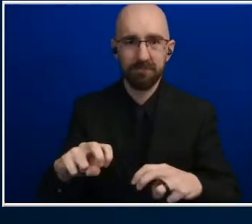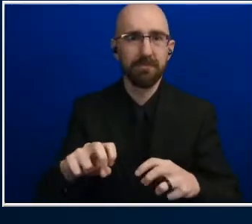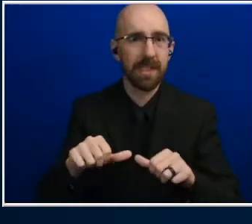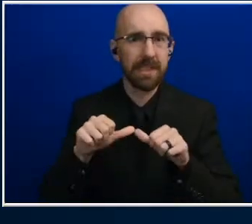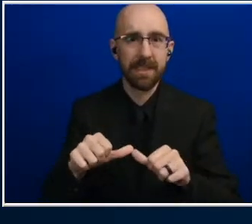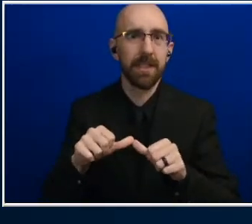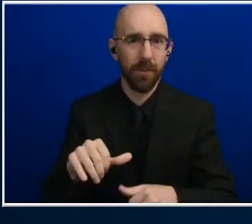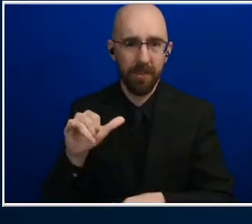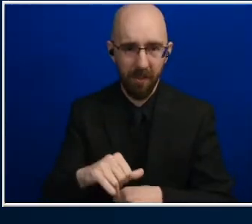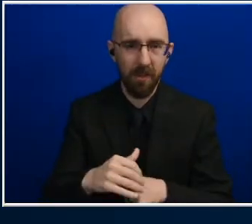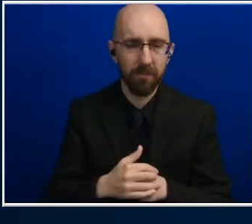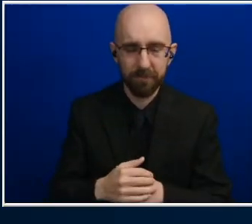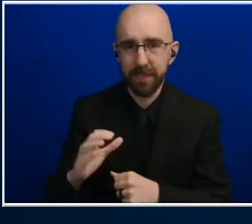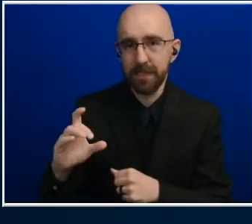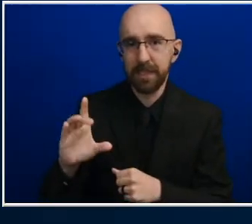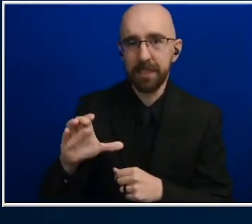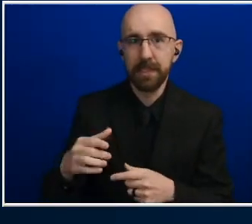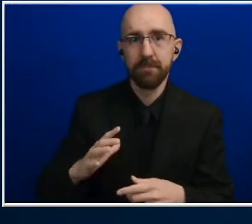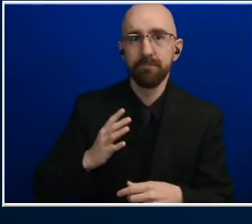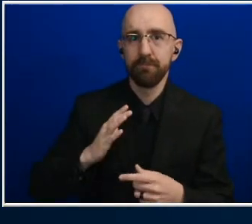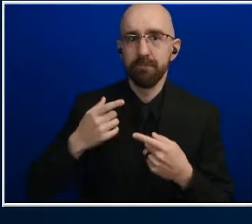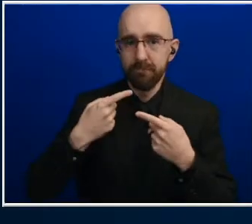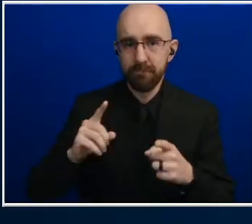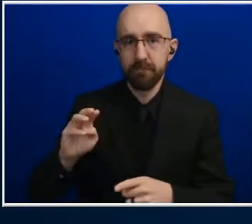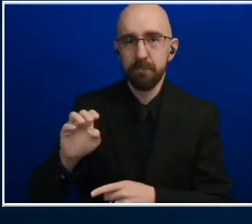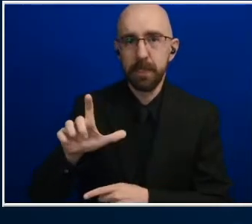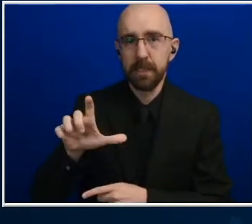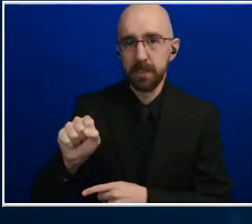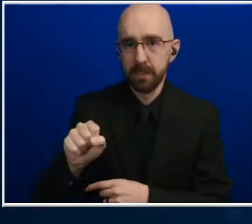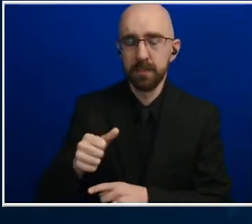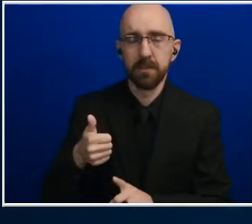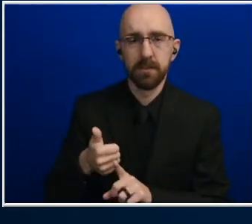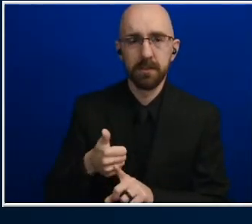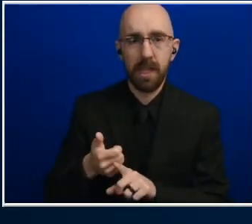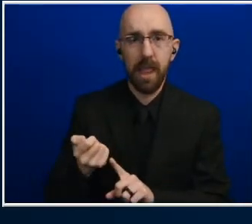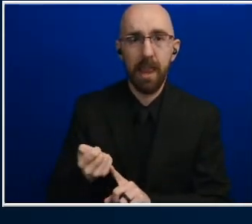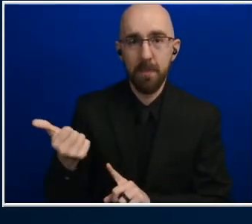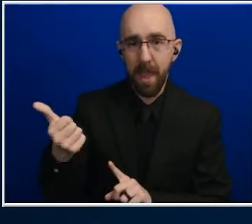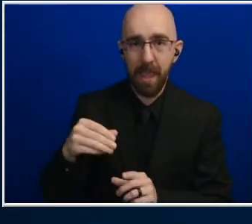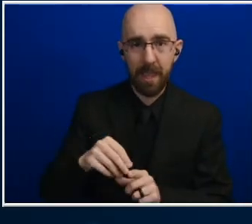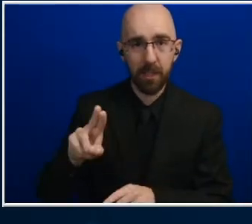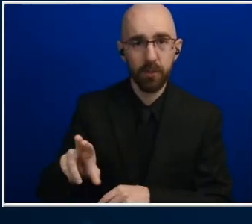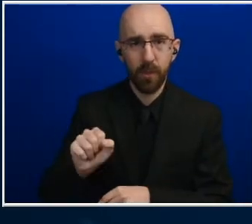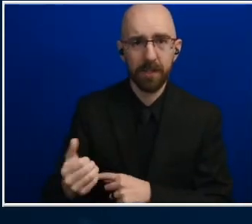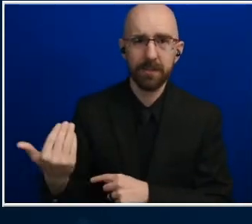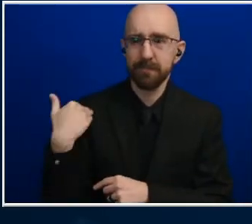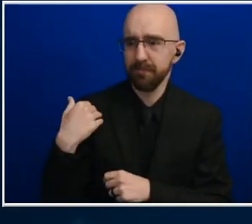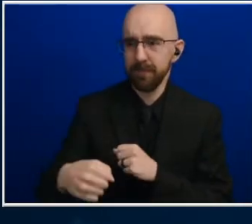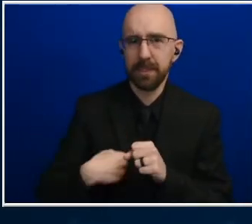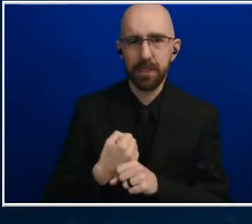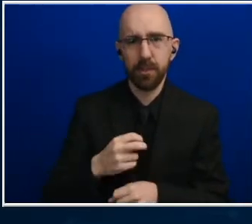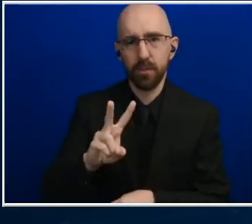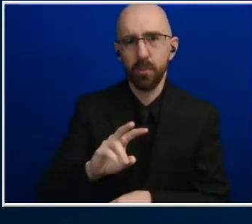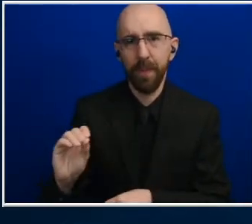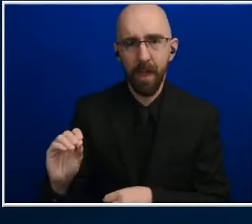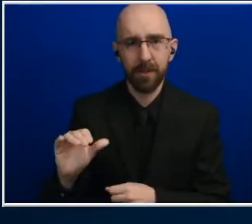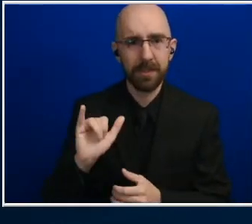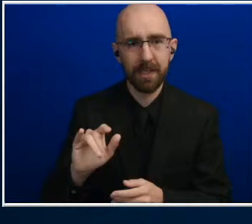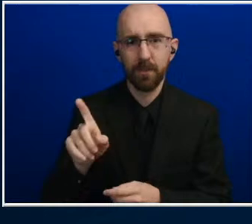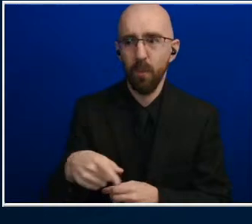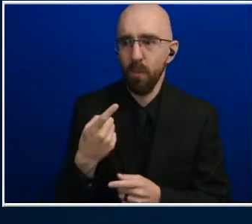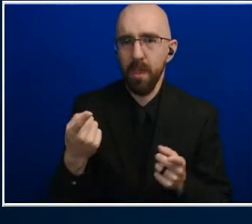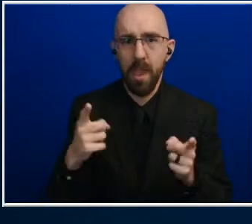officially declared the measles was eliminated in the United States back in the year 2000. Now, that's only happened with 2 other